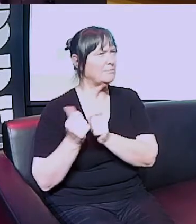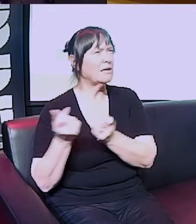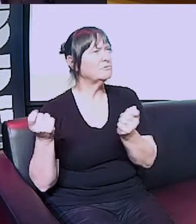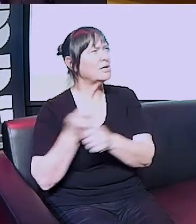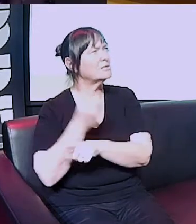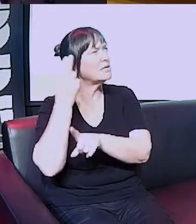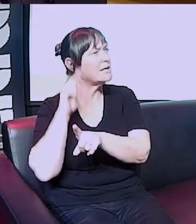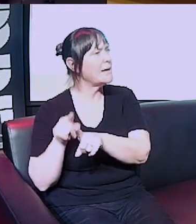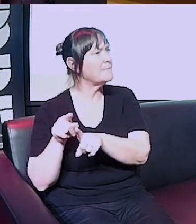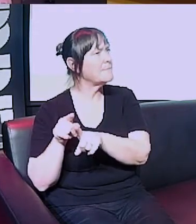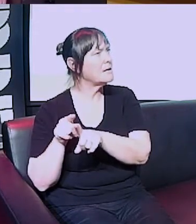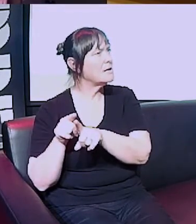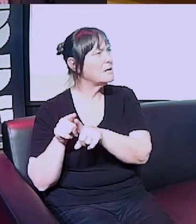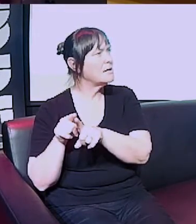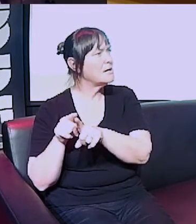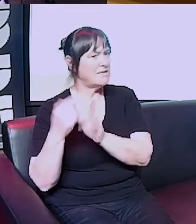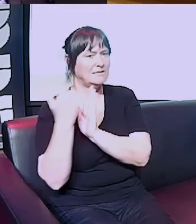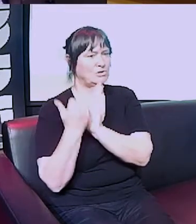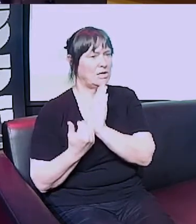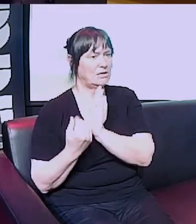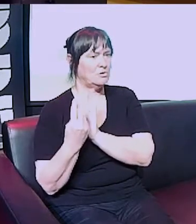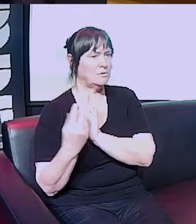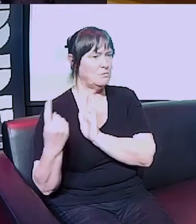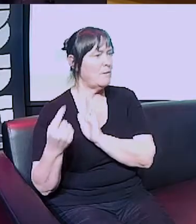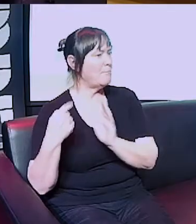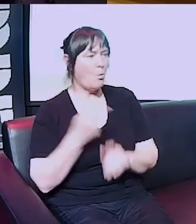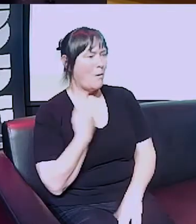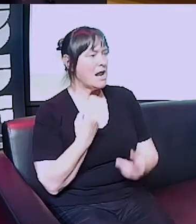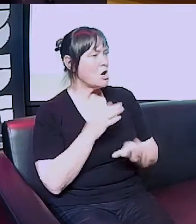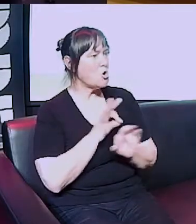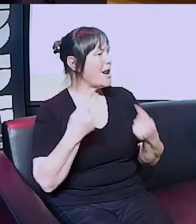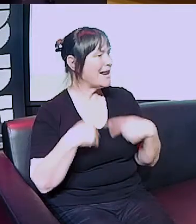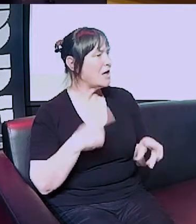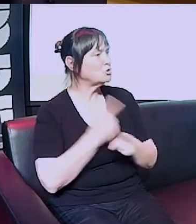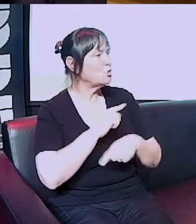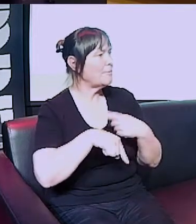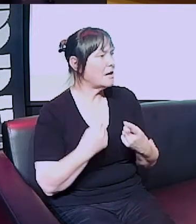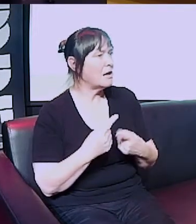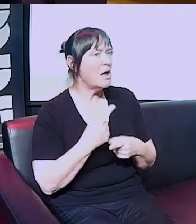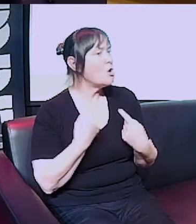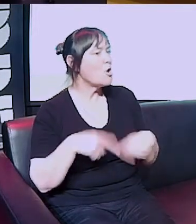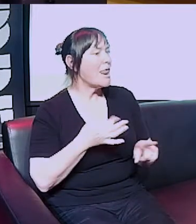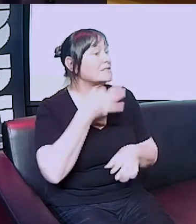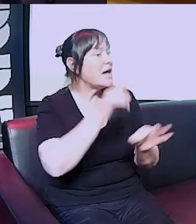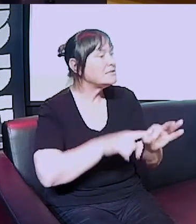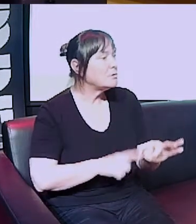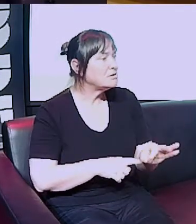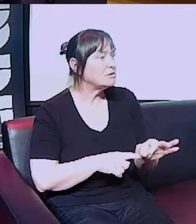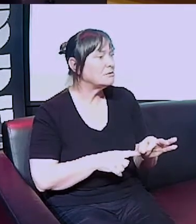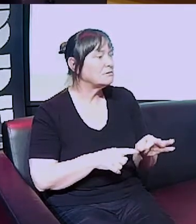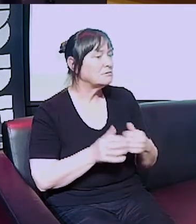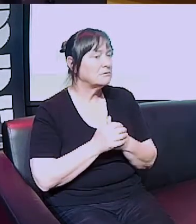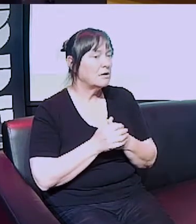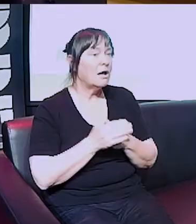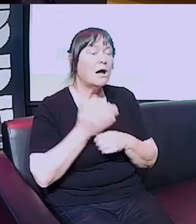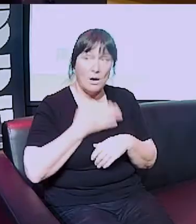name, that is Agenda 21. But we are not allowed to even talk about it, not allowed to ask the questions. I would